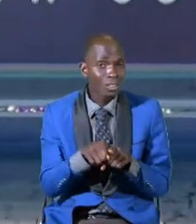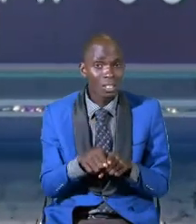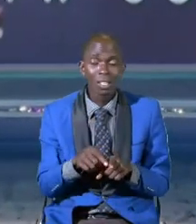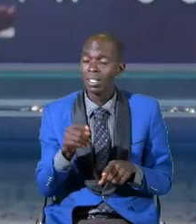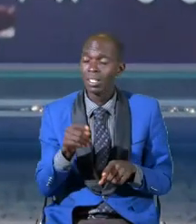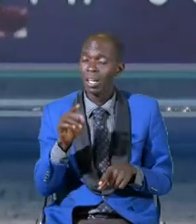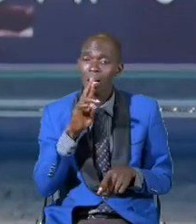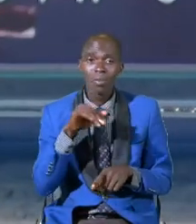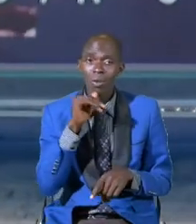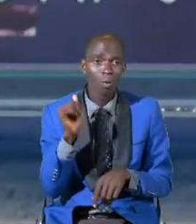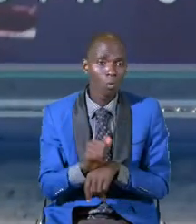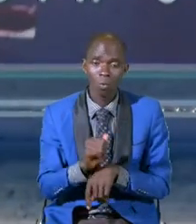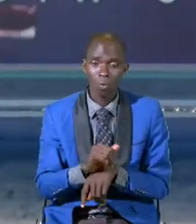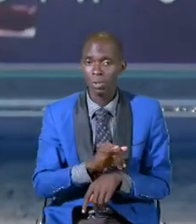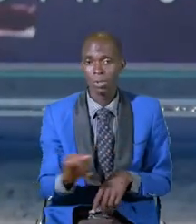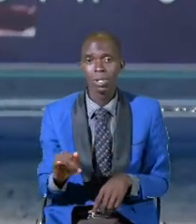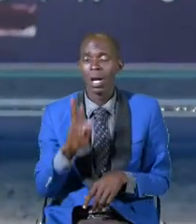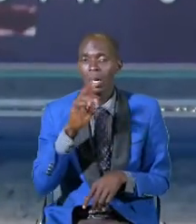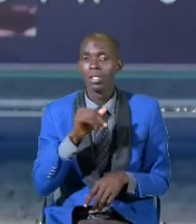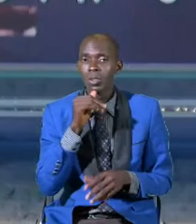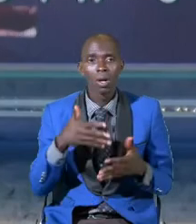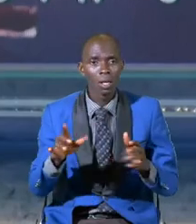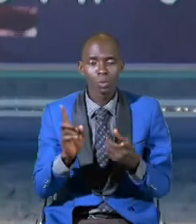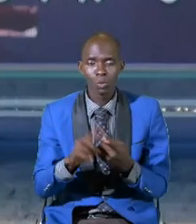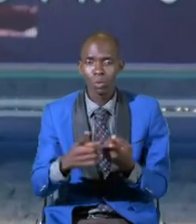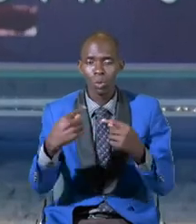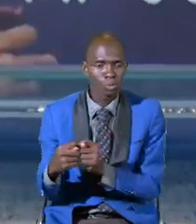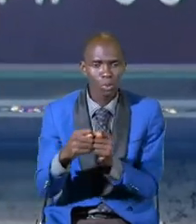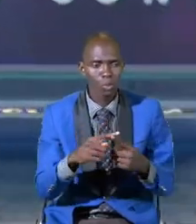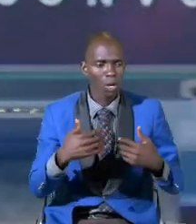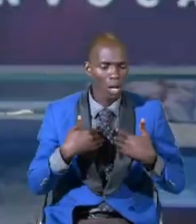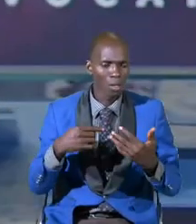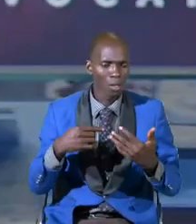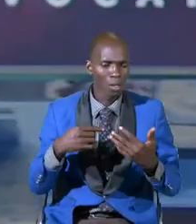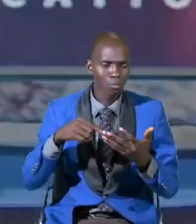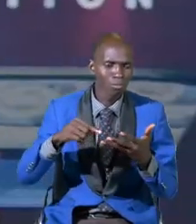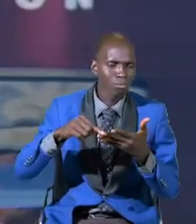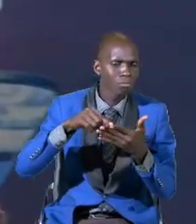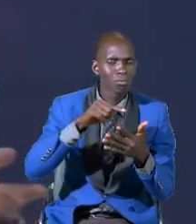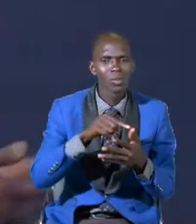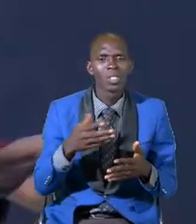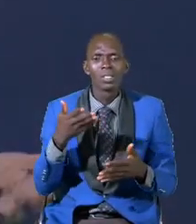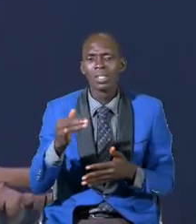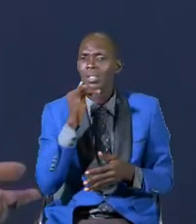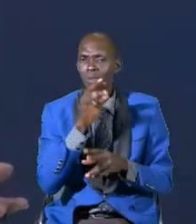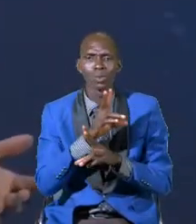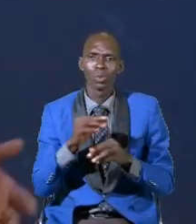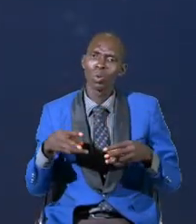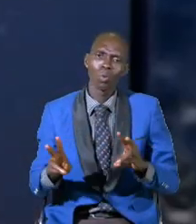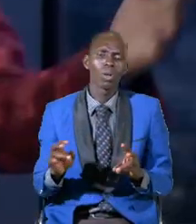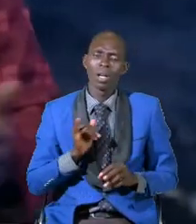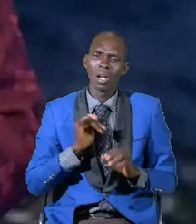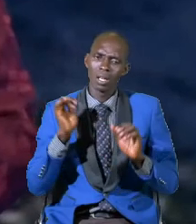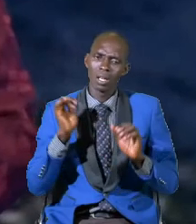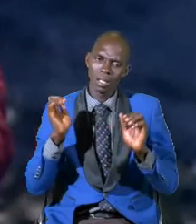not even allowed to gather together and have this or that. And if there is no way I can walk on my vision,